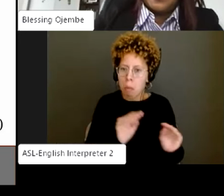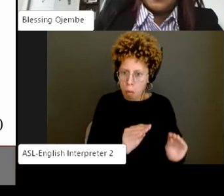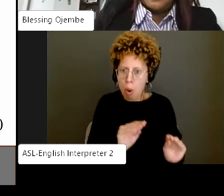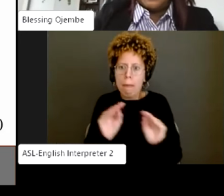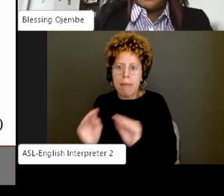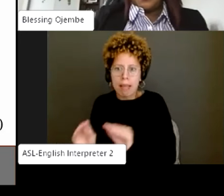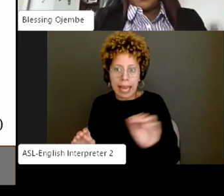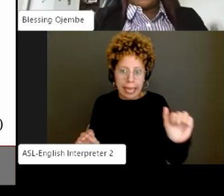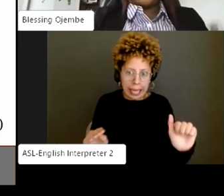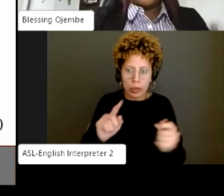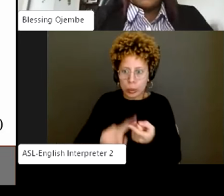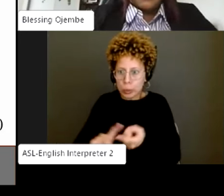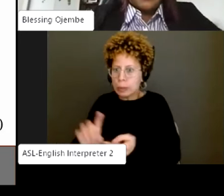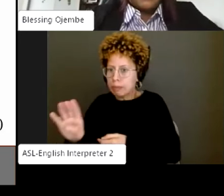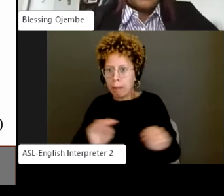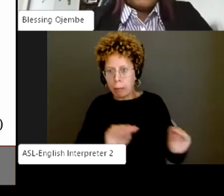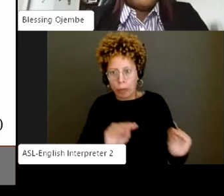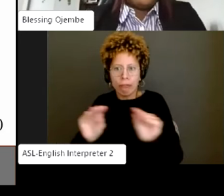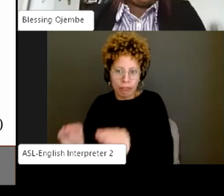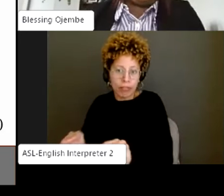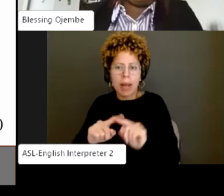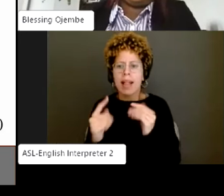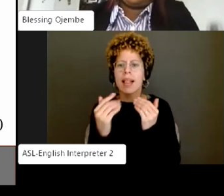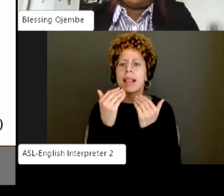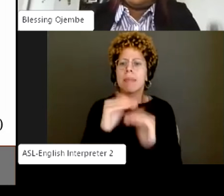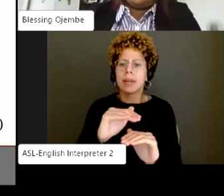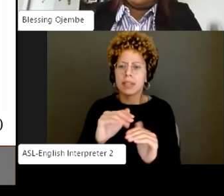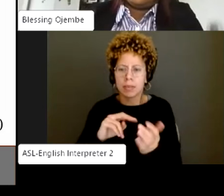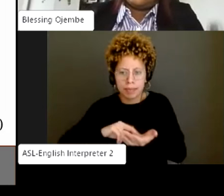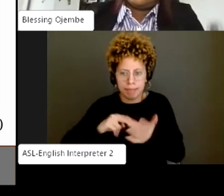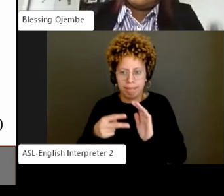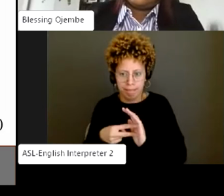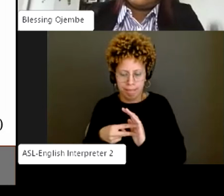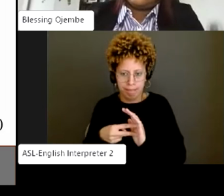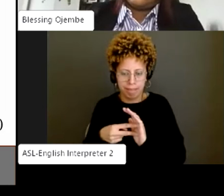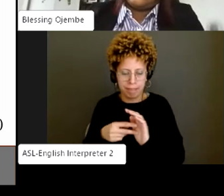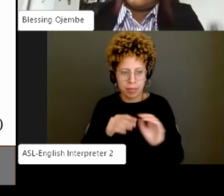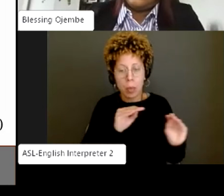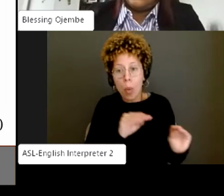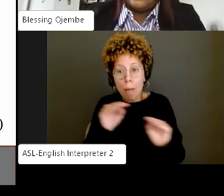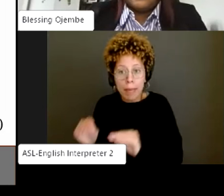into what exactly is mobility limitation. So when we look at mobility limitation